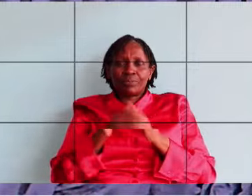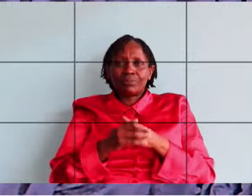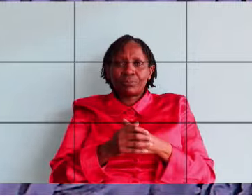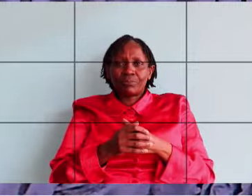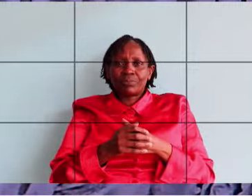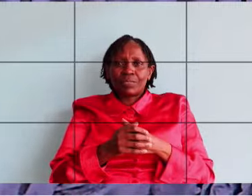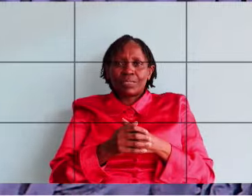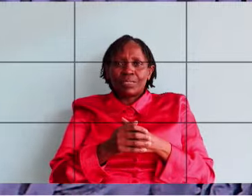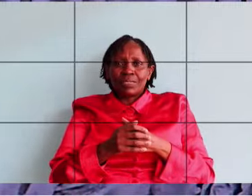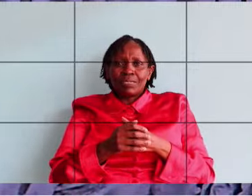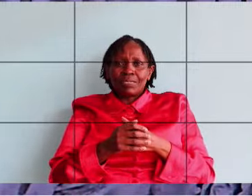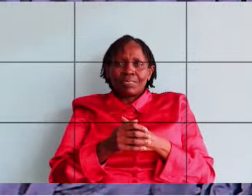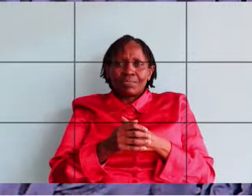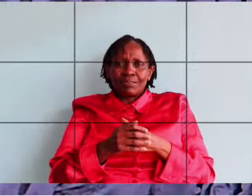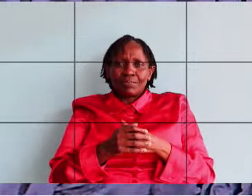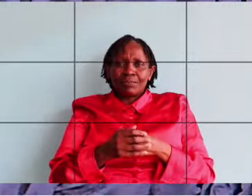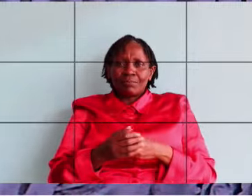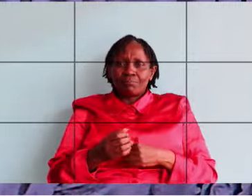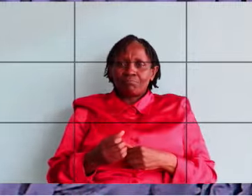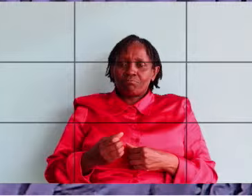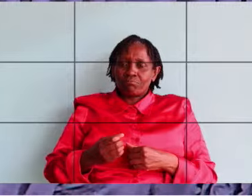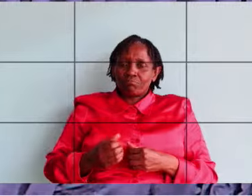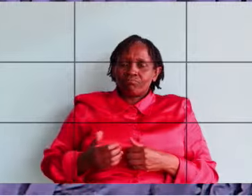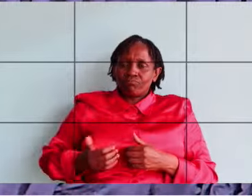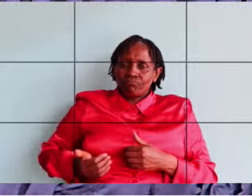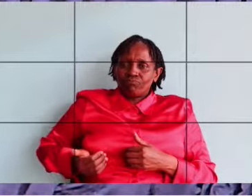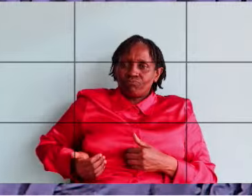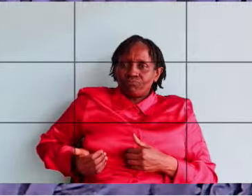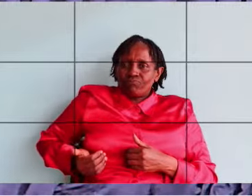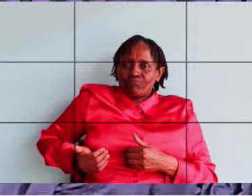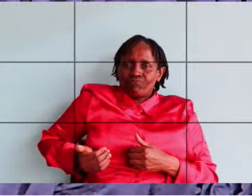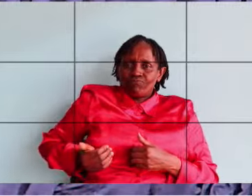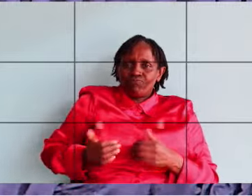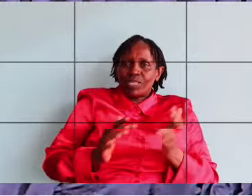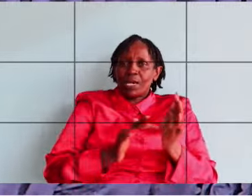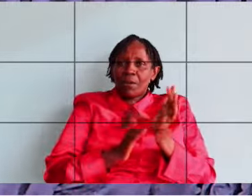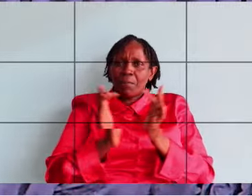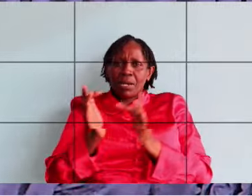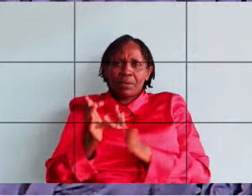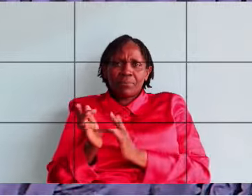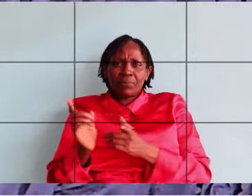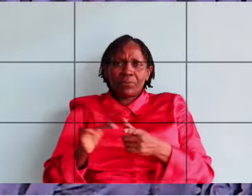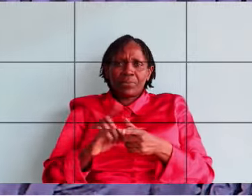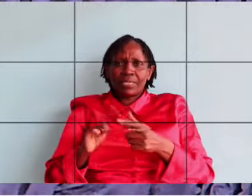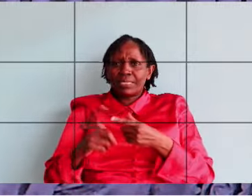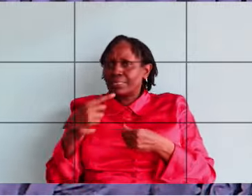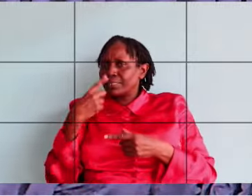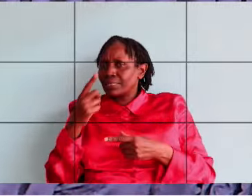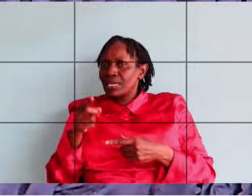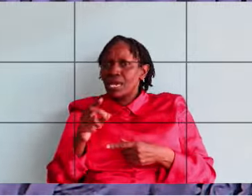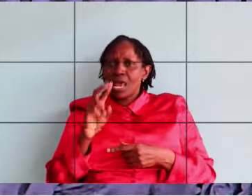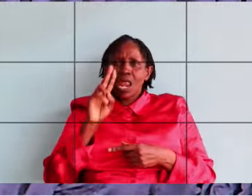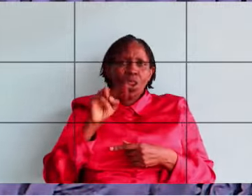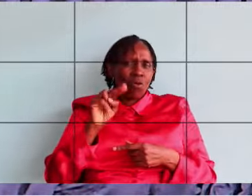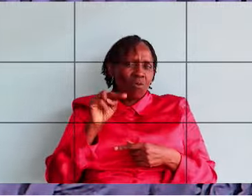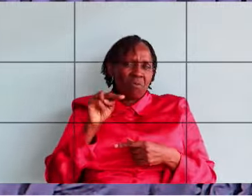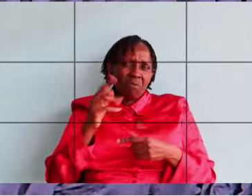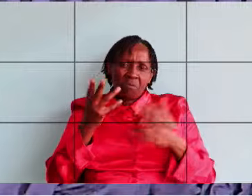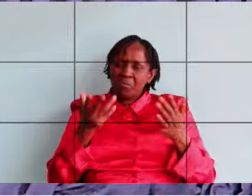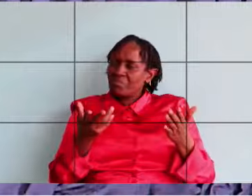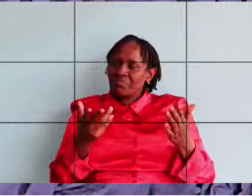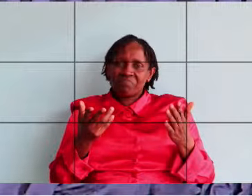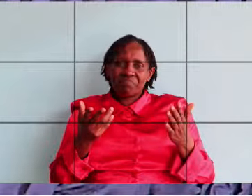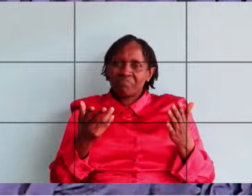to go holding your Bible, you know, and tell them, you know, the Bible says. In fact, if you begin with the Bible says, most likely